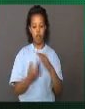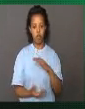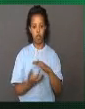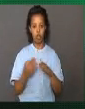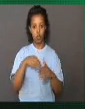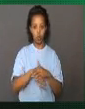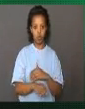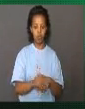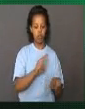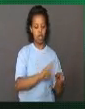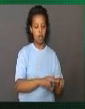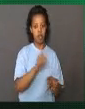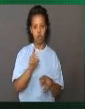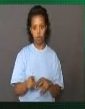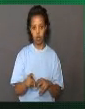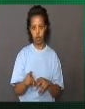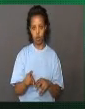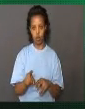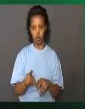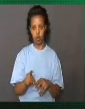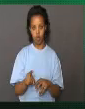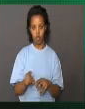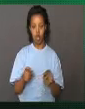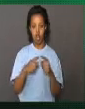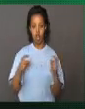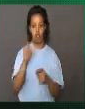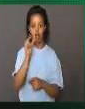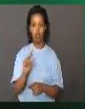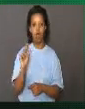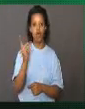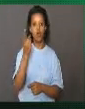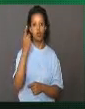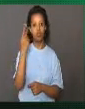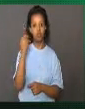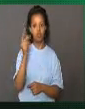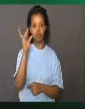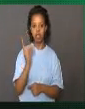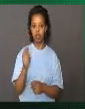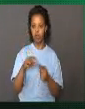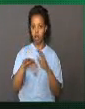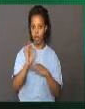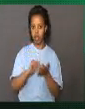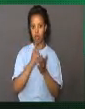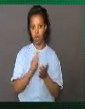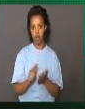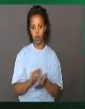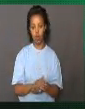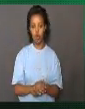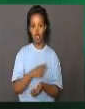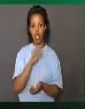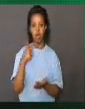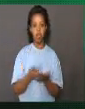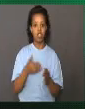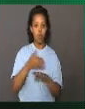fermentation tank to yield antibiotics. The antibiotic